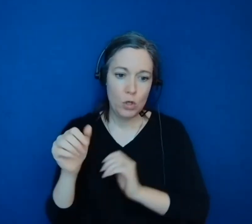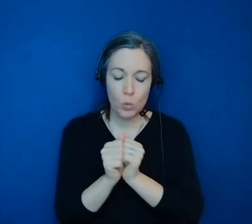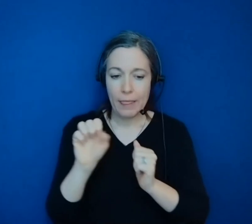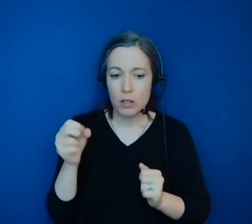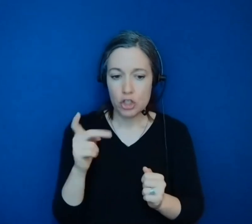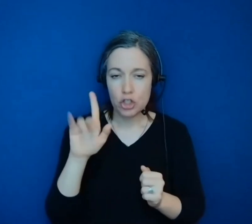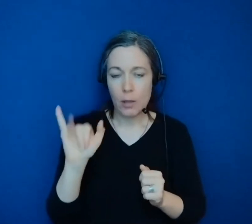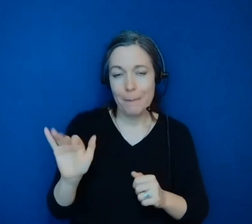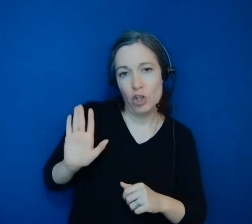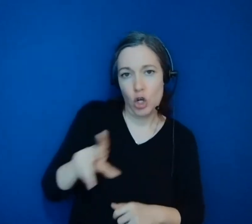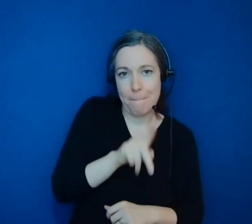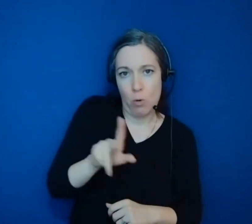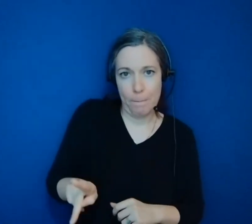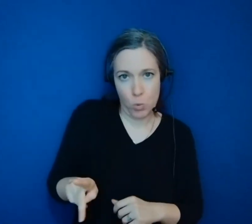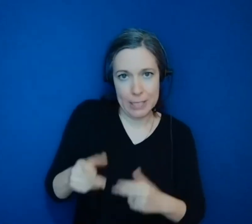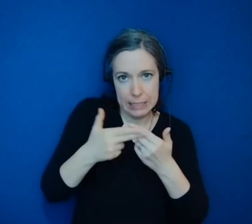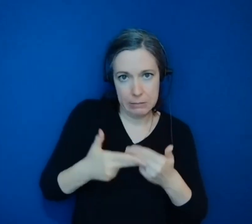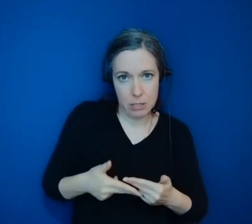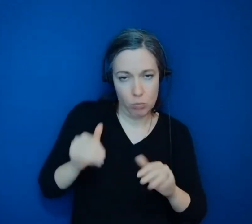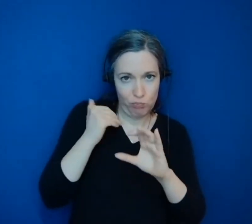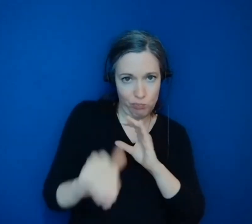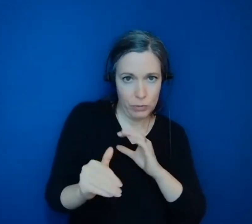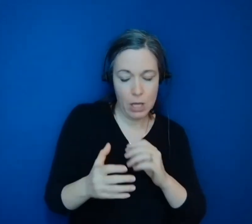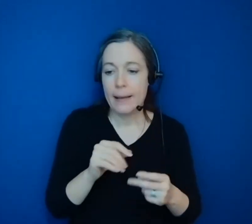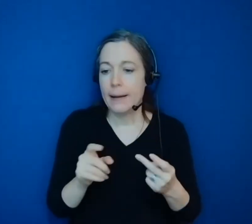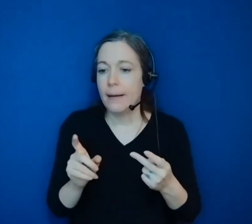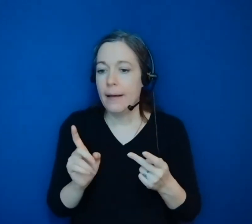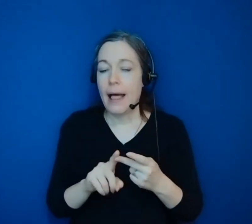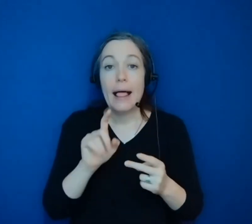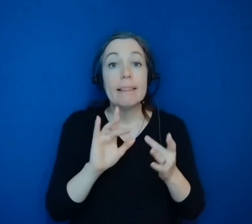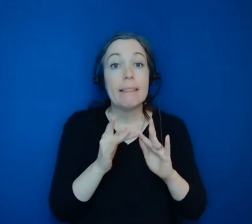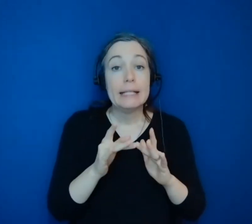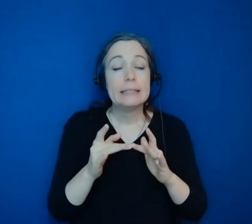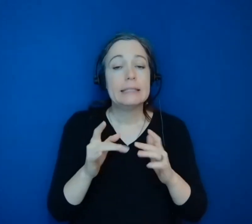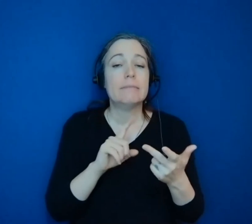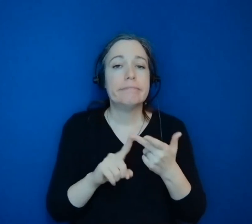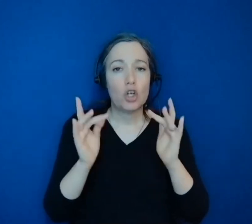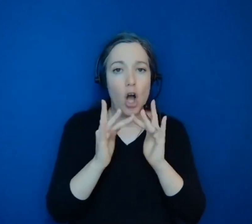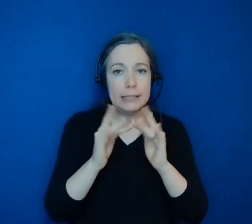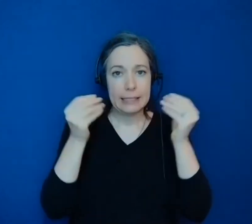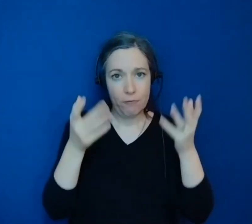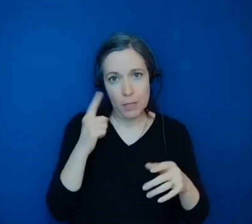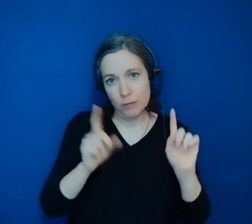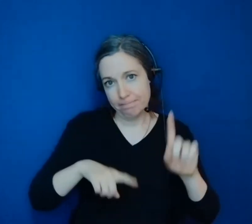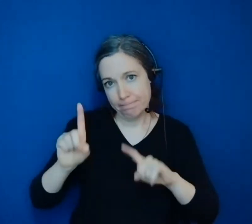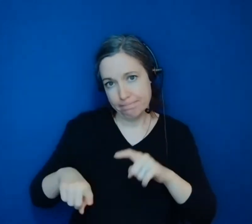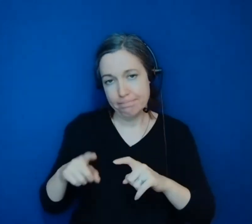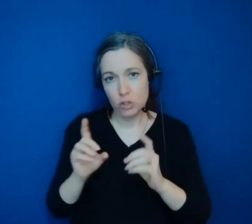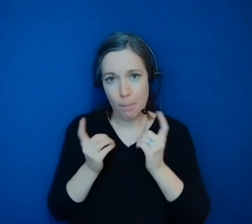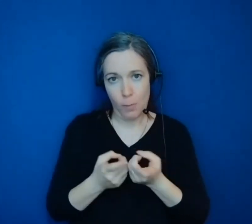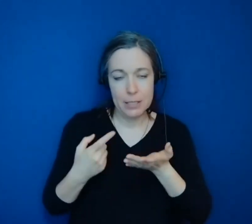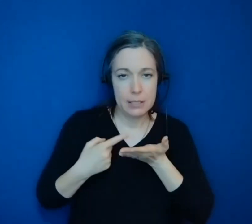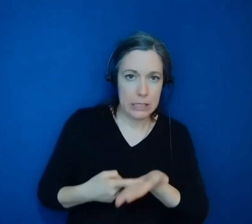presentation and also links and contact information for all the various departments that I went over today